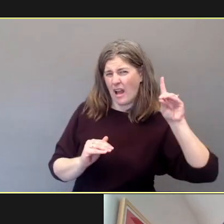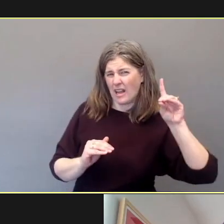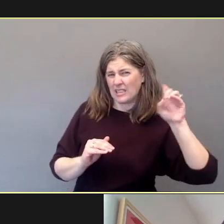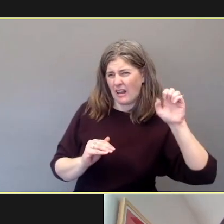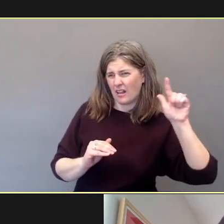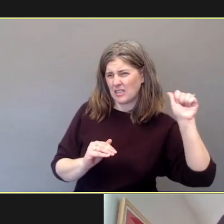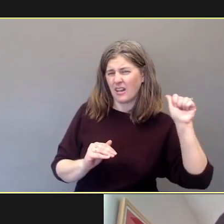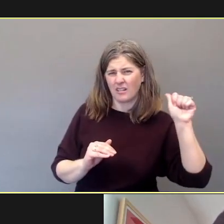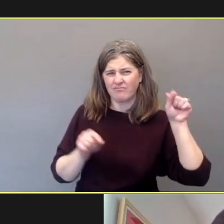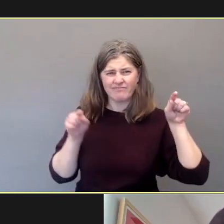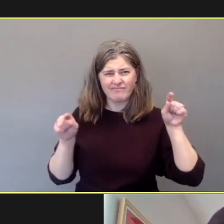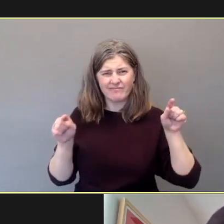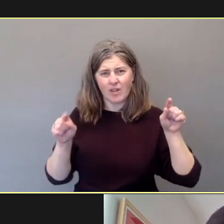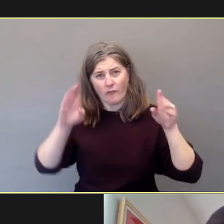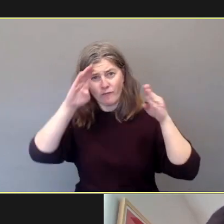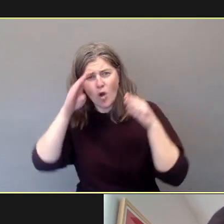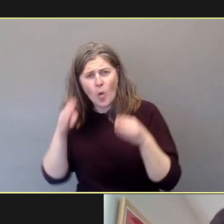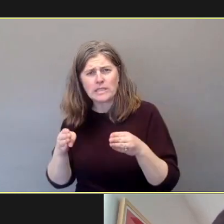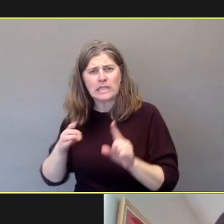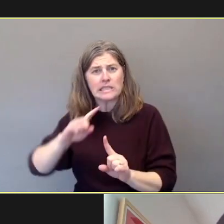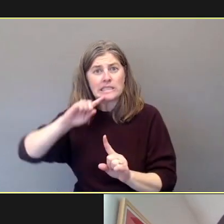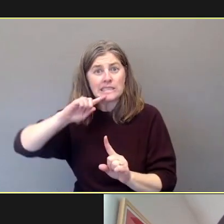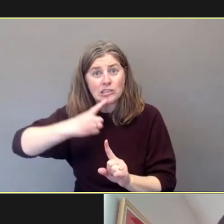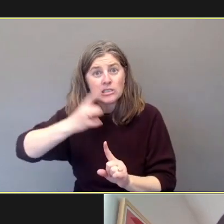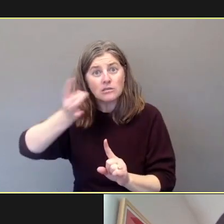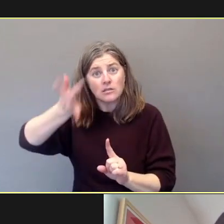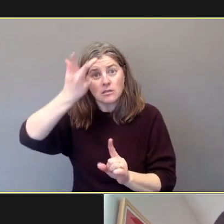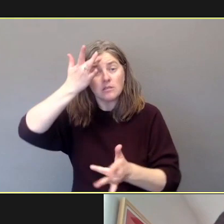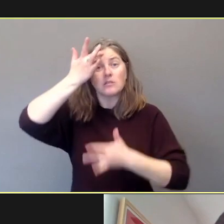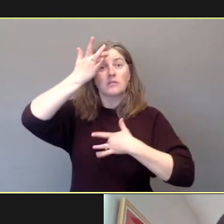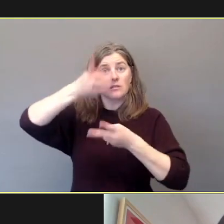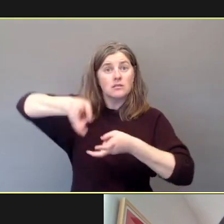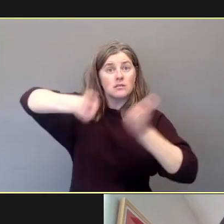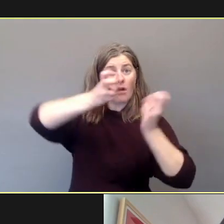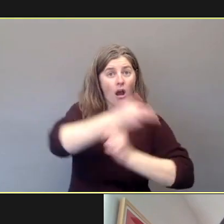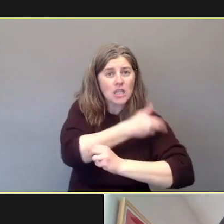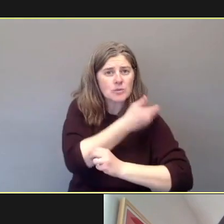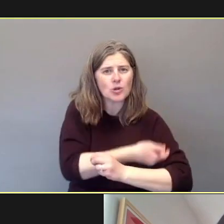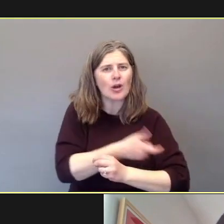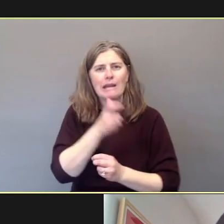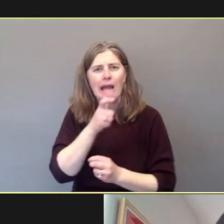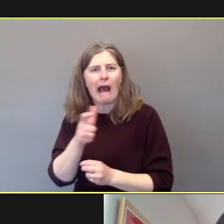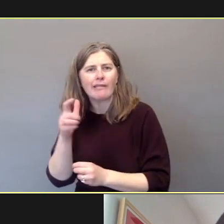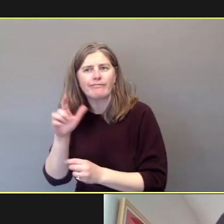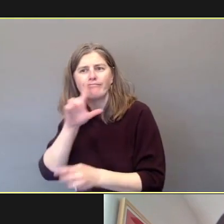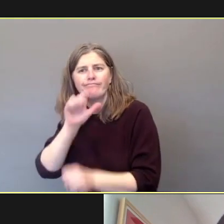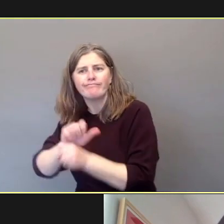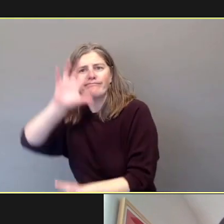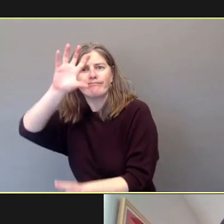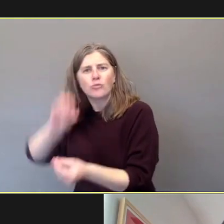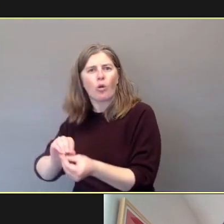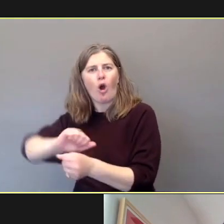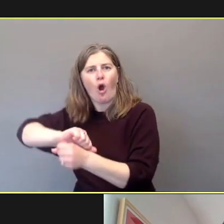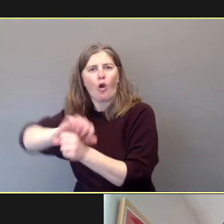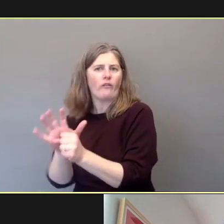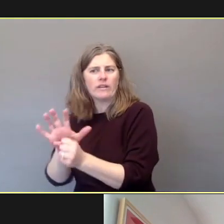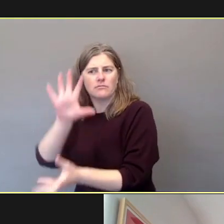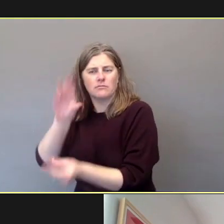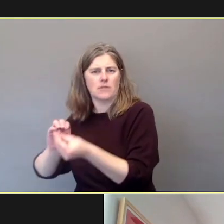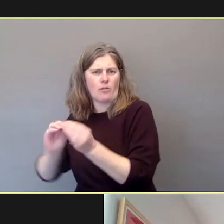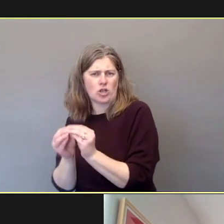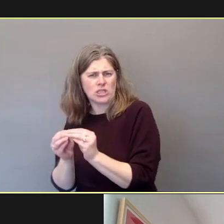weeks ago, about focusing on serious COVID rather than just all COVID. What kind